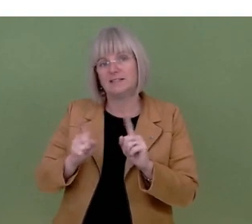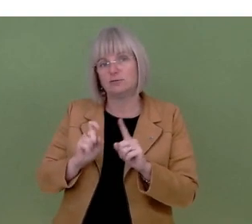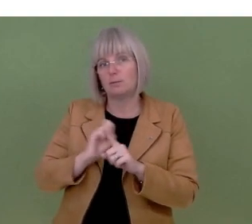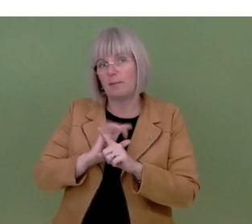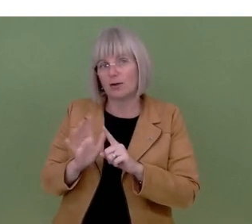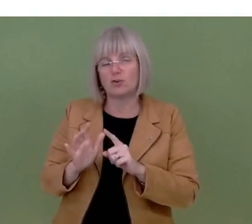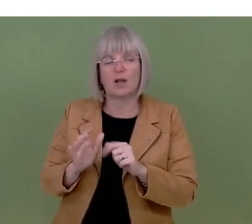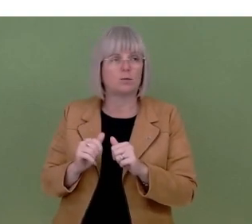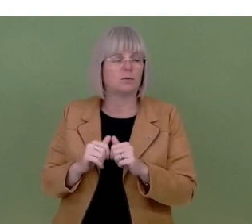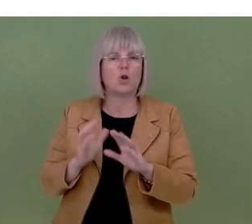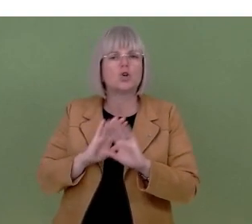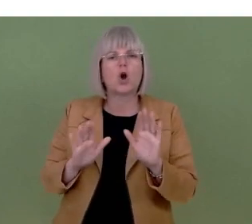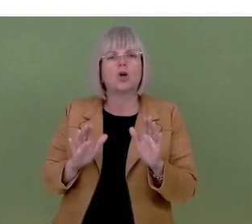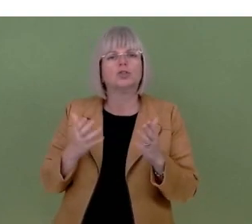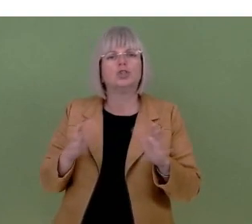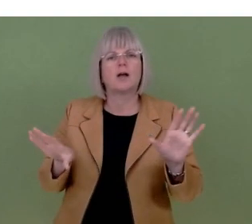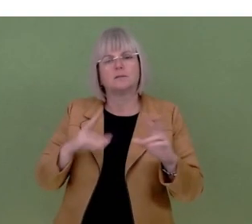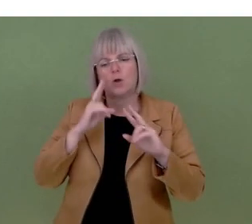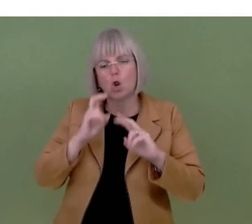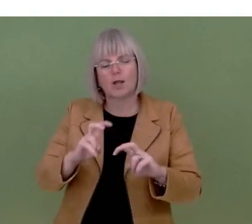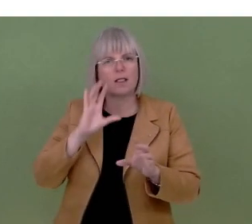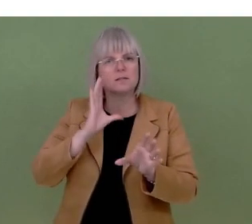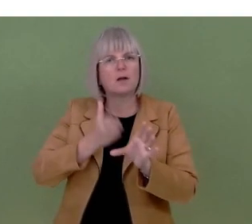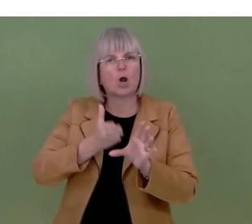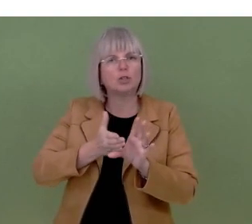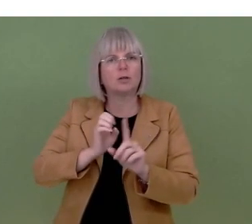at the psychological background.